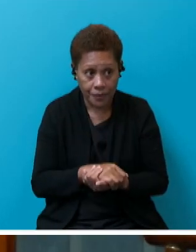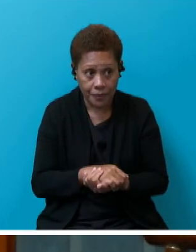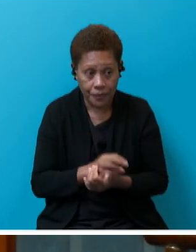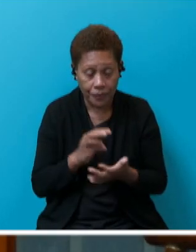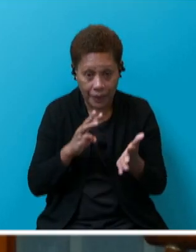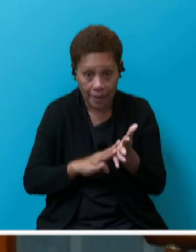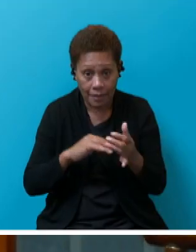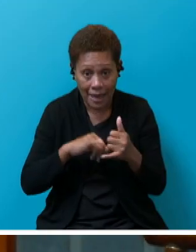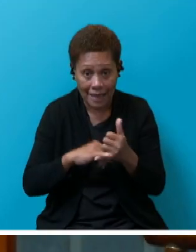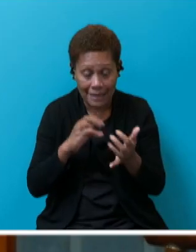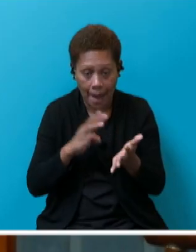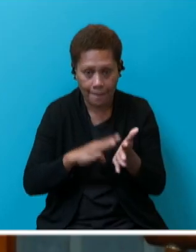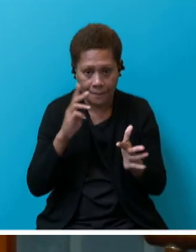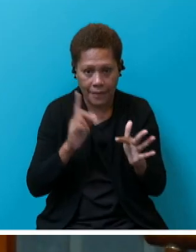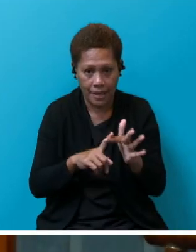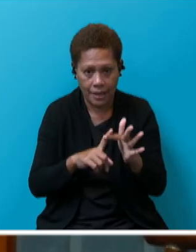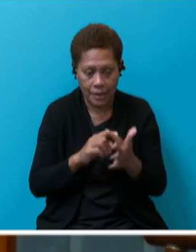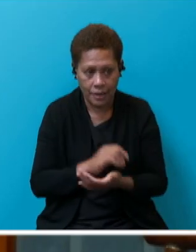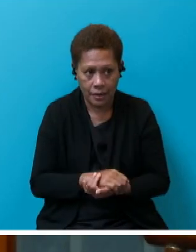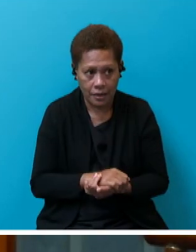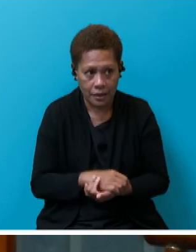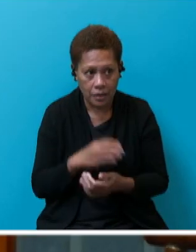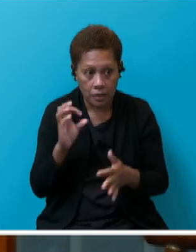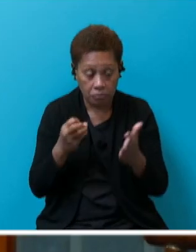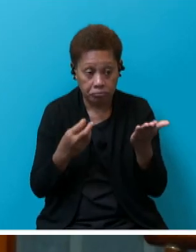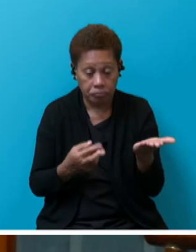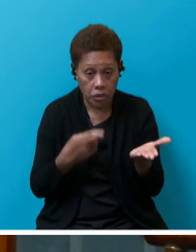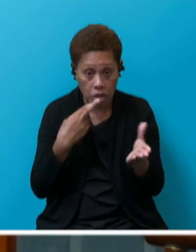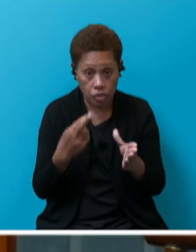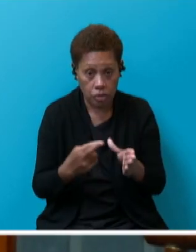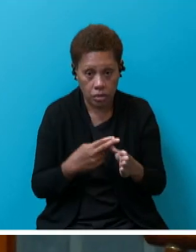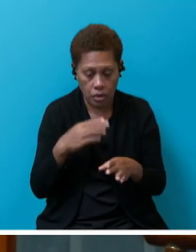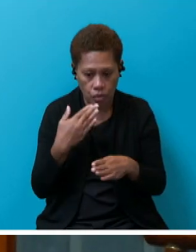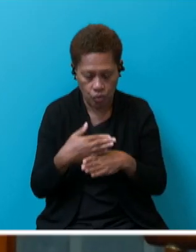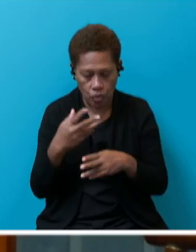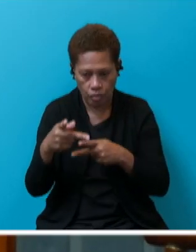MSMEs. And as stated in my response, it's work in progress.